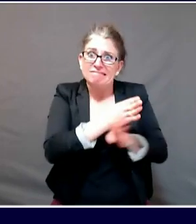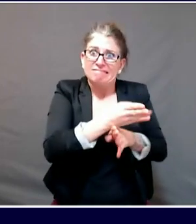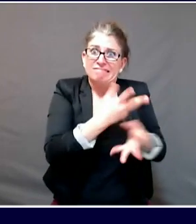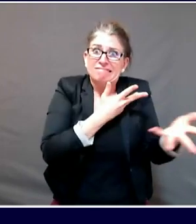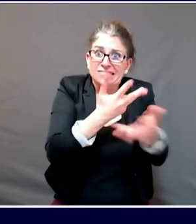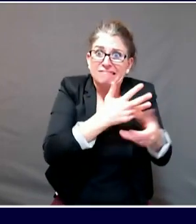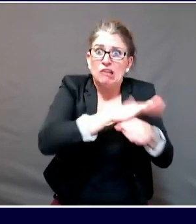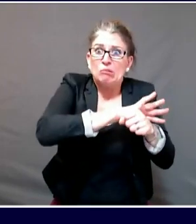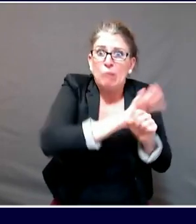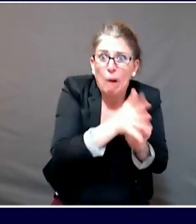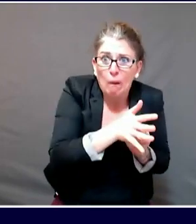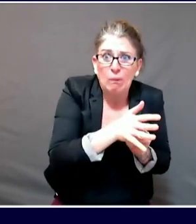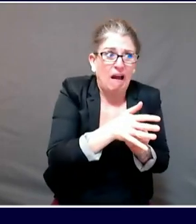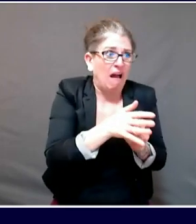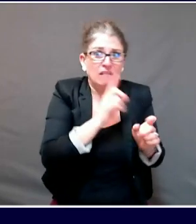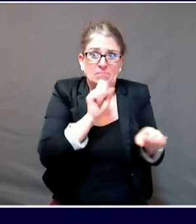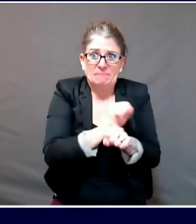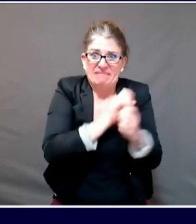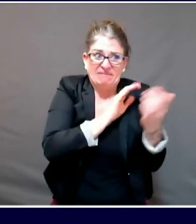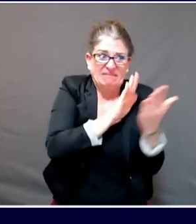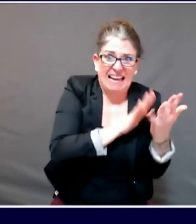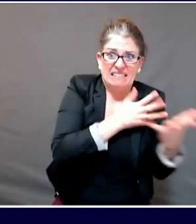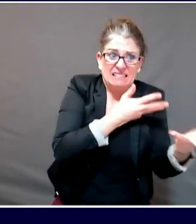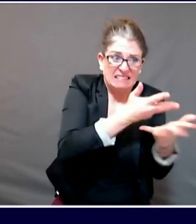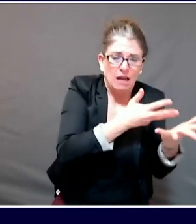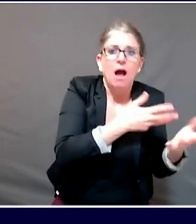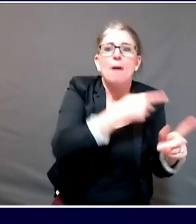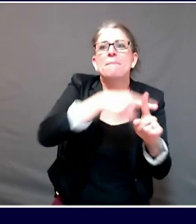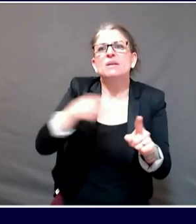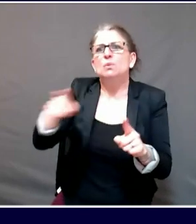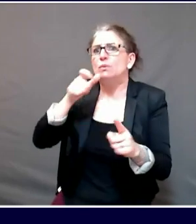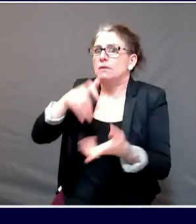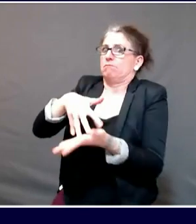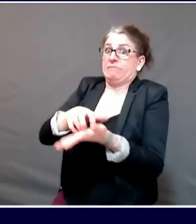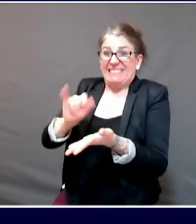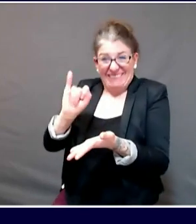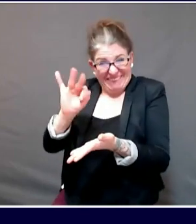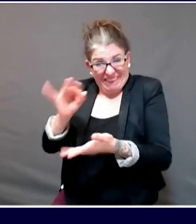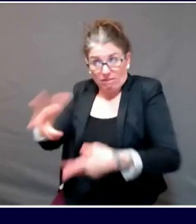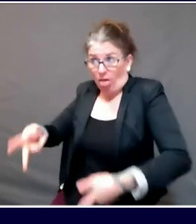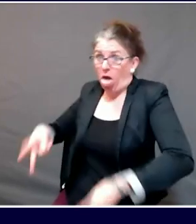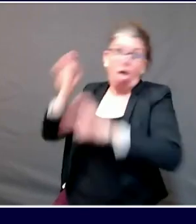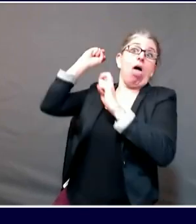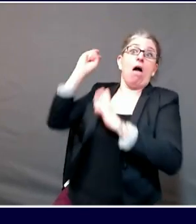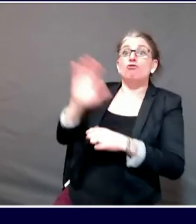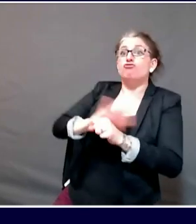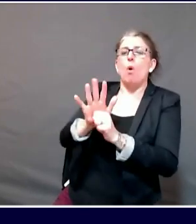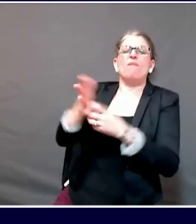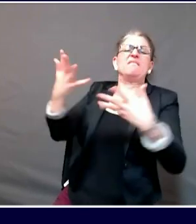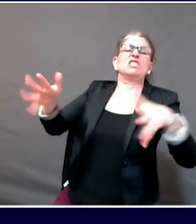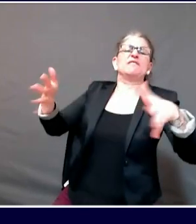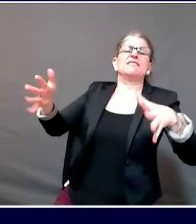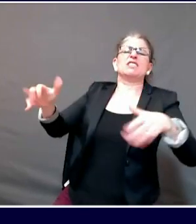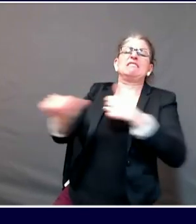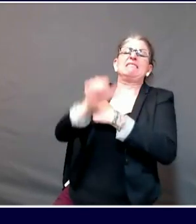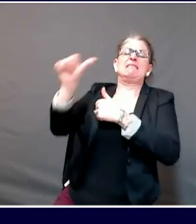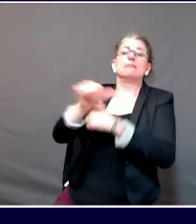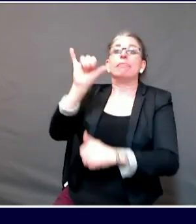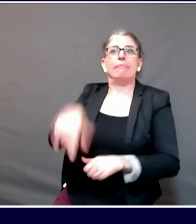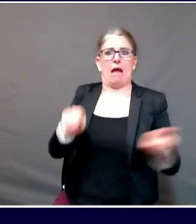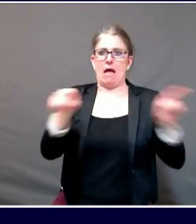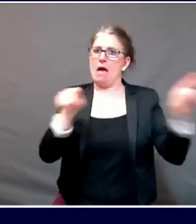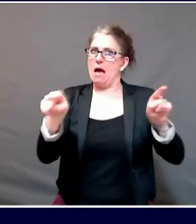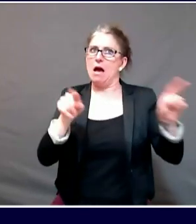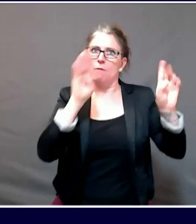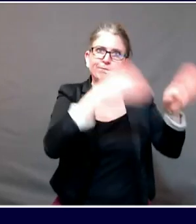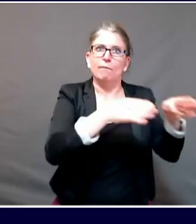vaccine at the community level as easy as possible to obtain. So we want to stress convenience more than anything else,